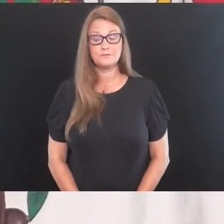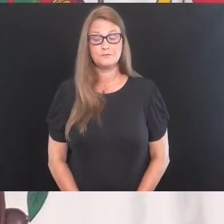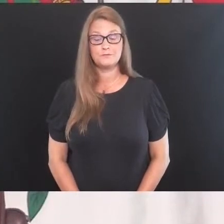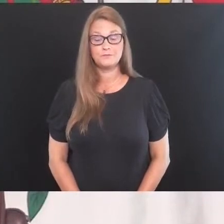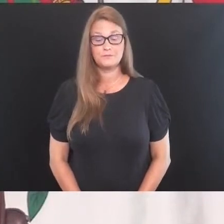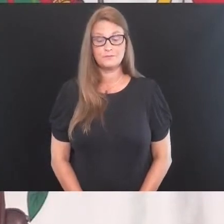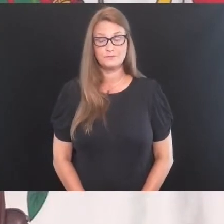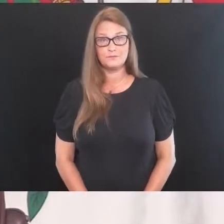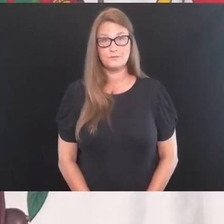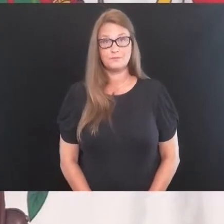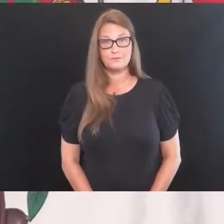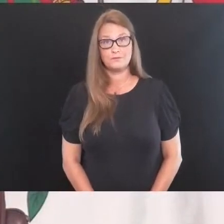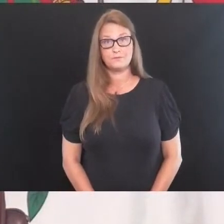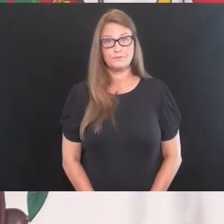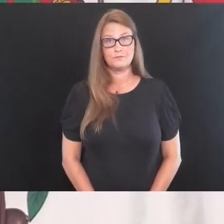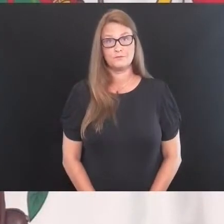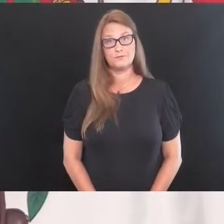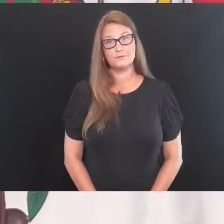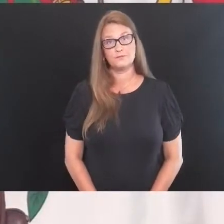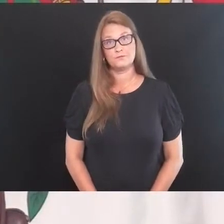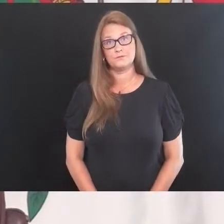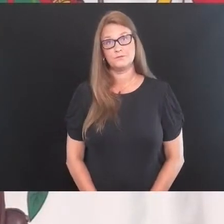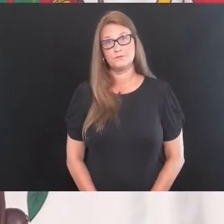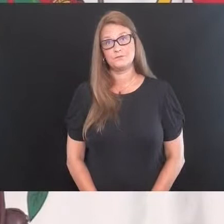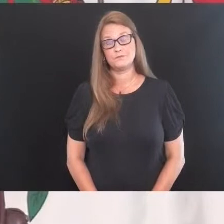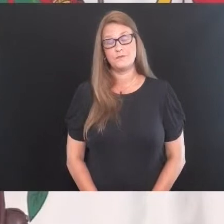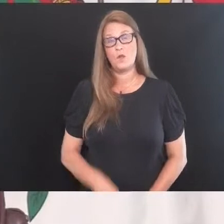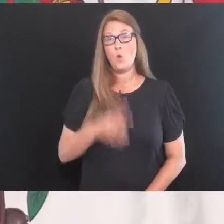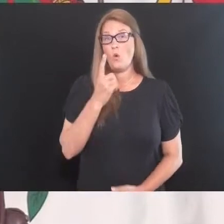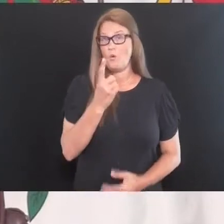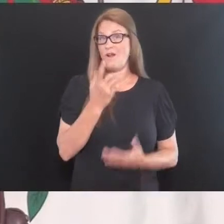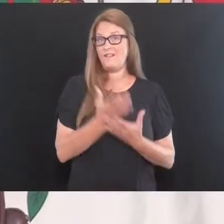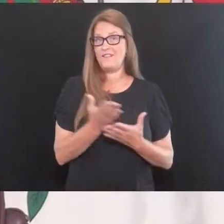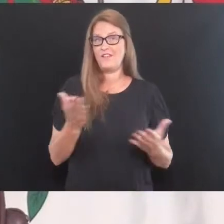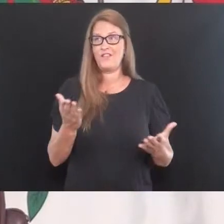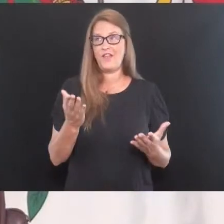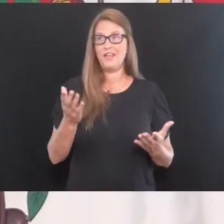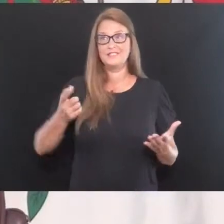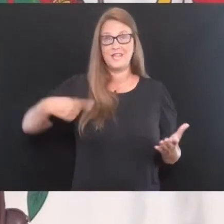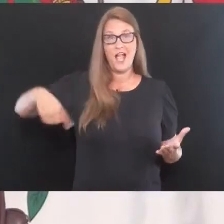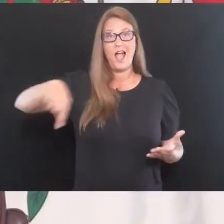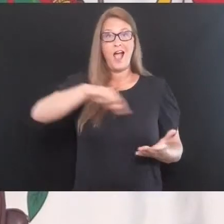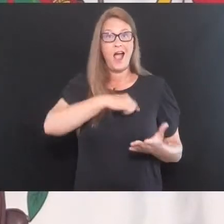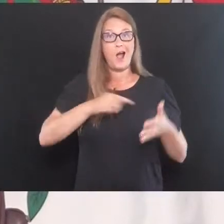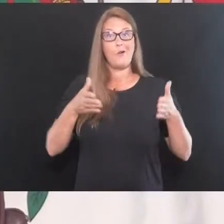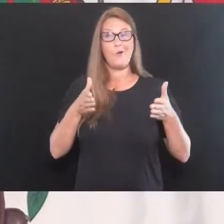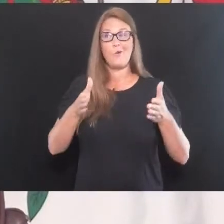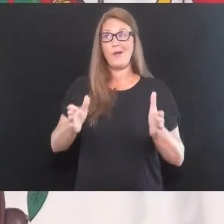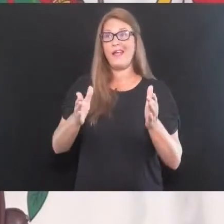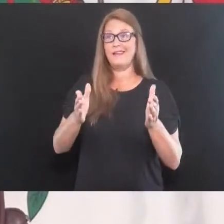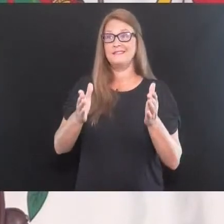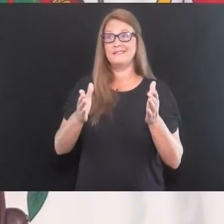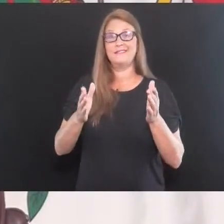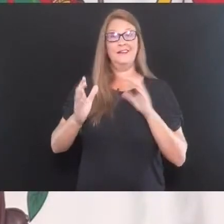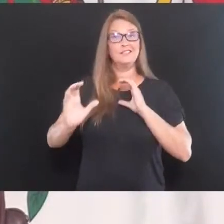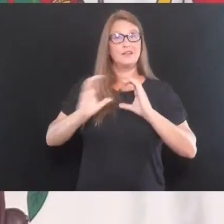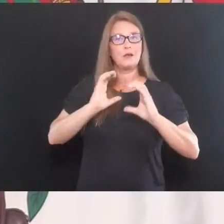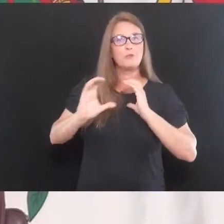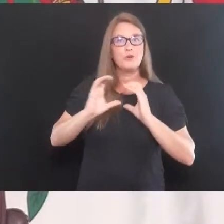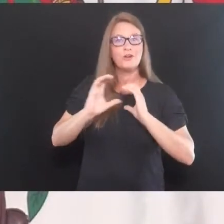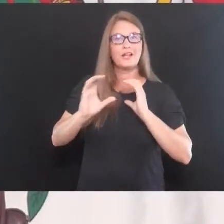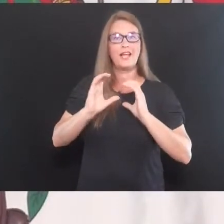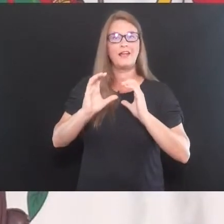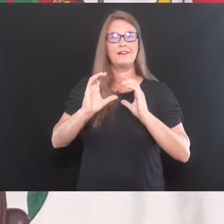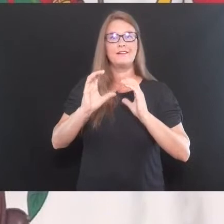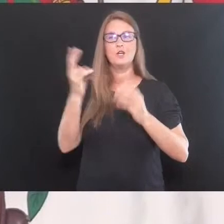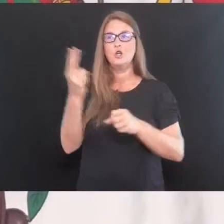it's one of the things really and truly that all of our means to communicate through all the different